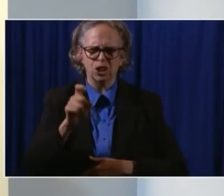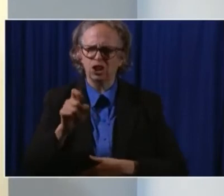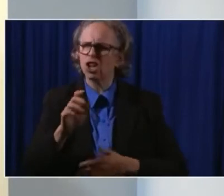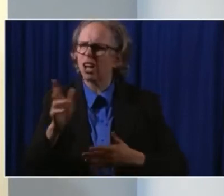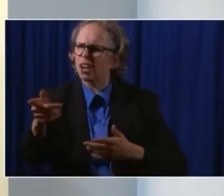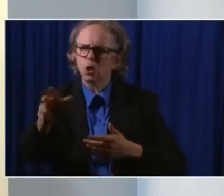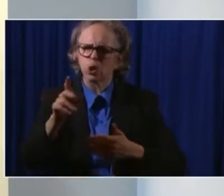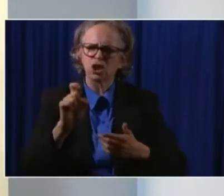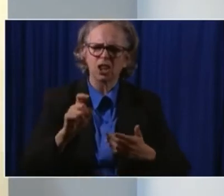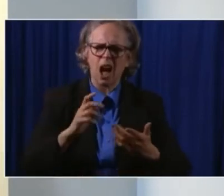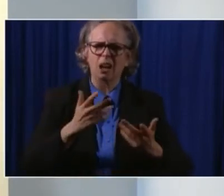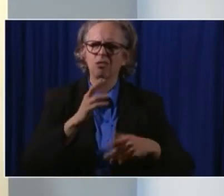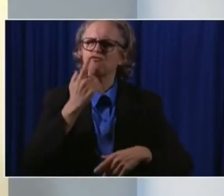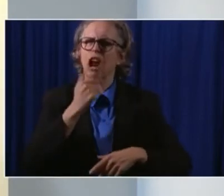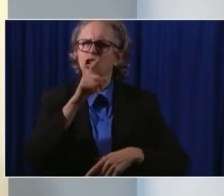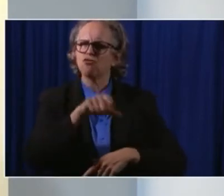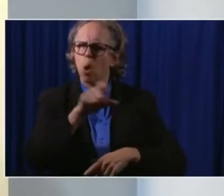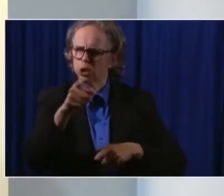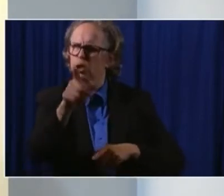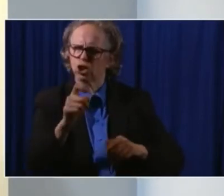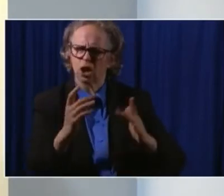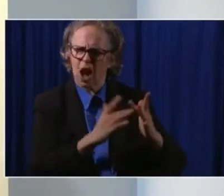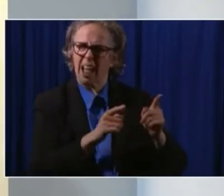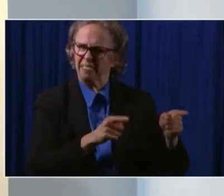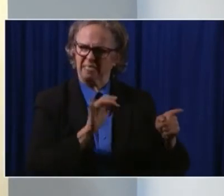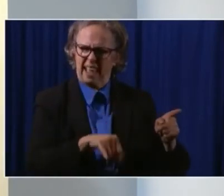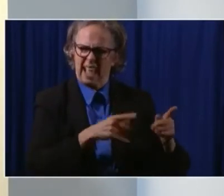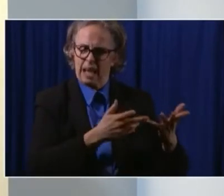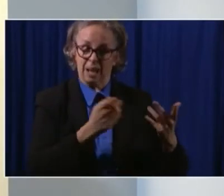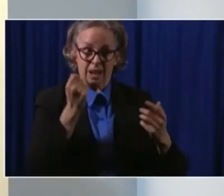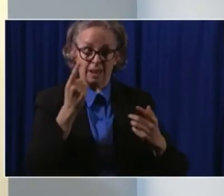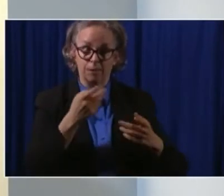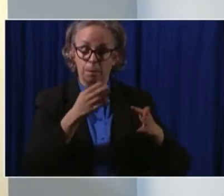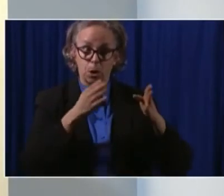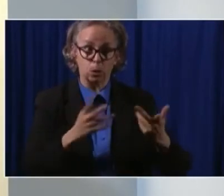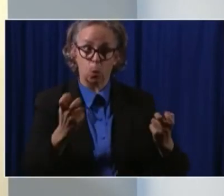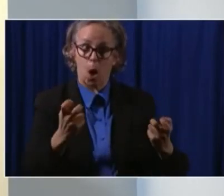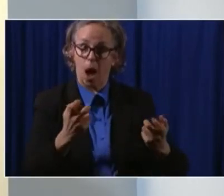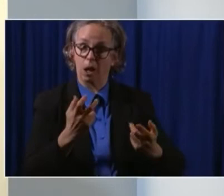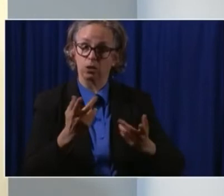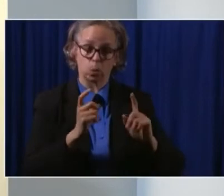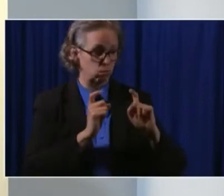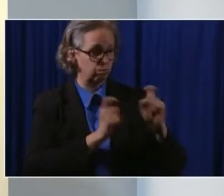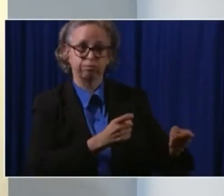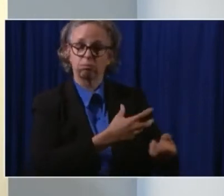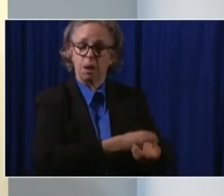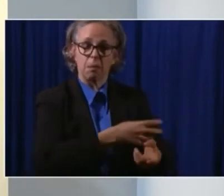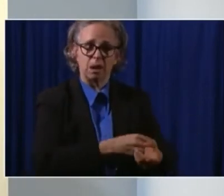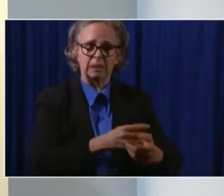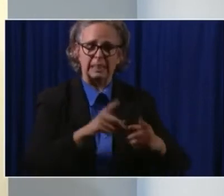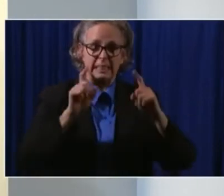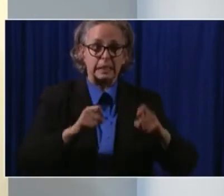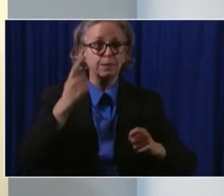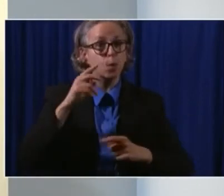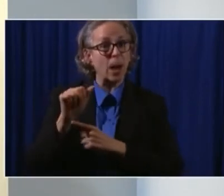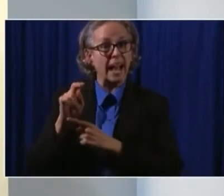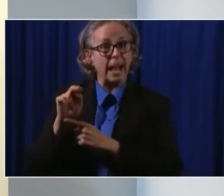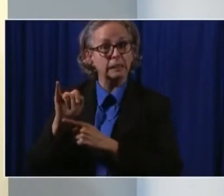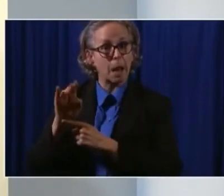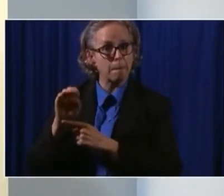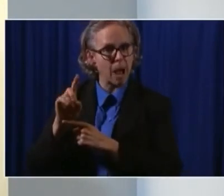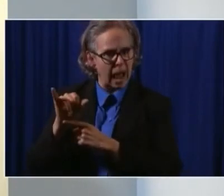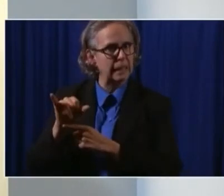when somebody goes and gives blood, they test to see if somebody has antibodies. And I think the numbers that they're coming back with are less